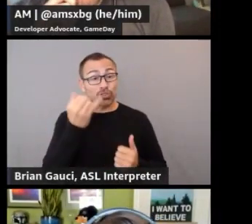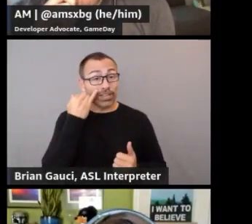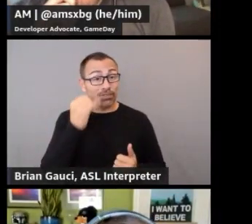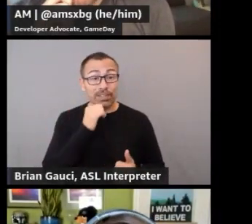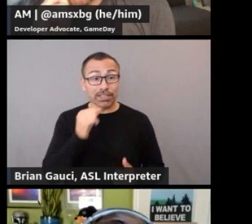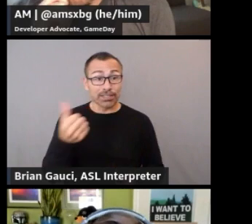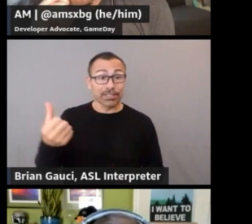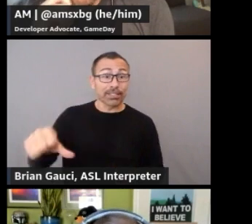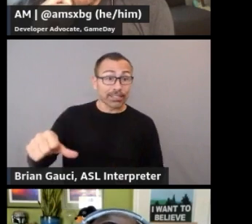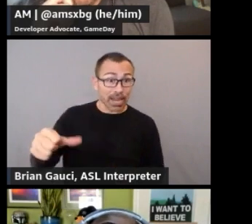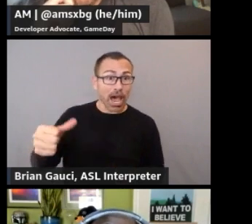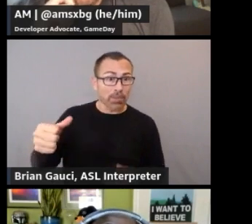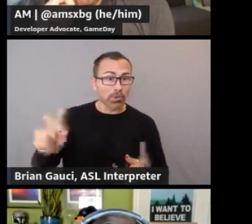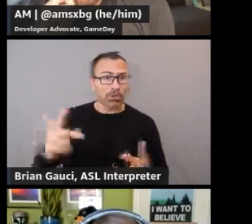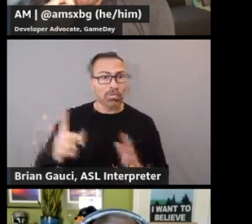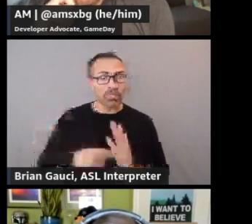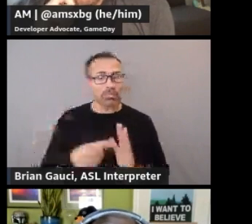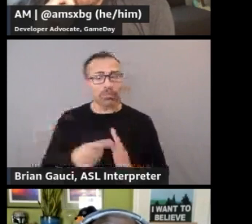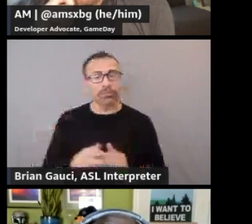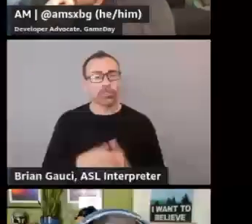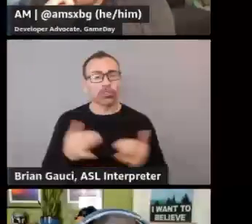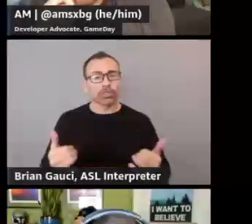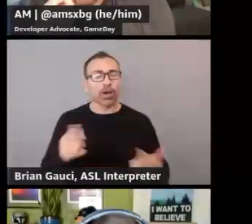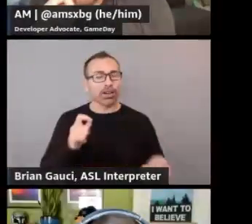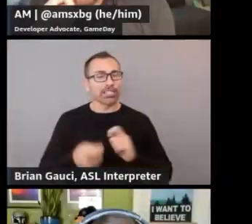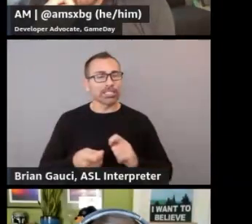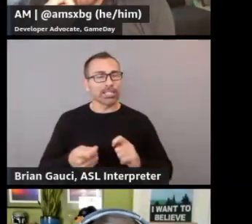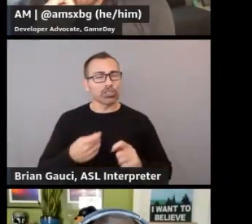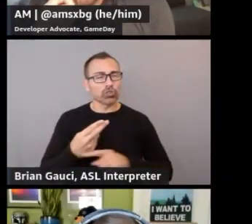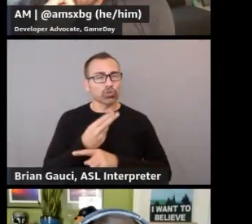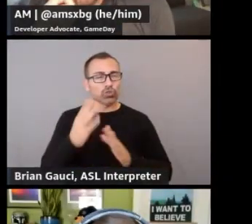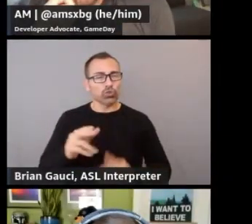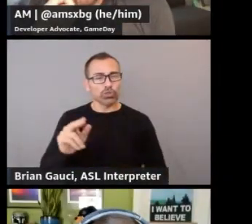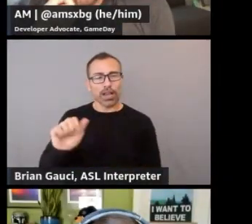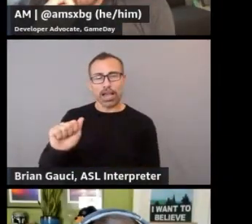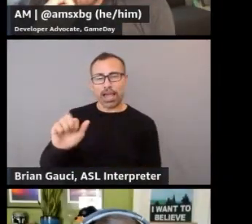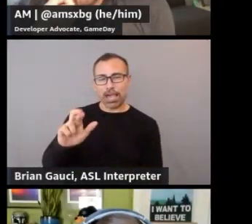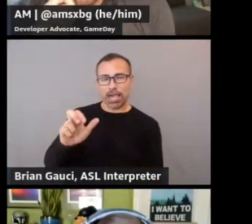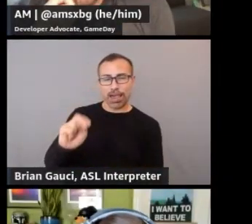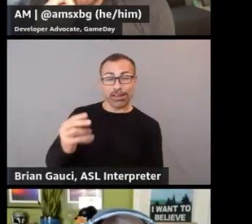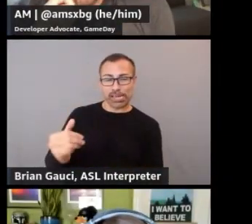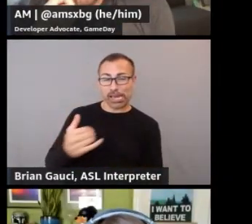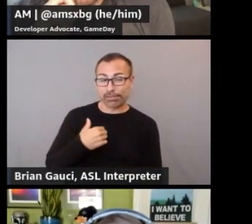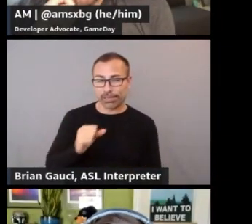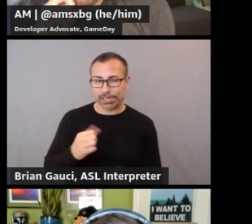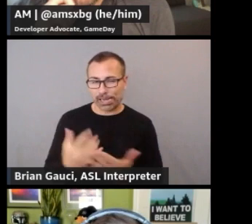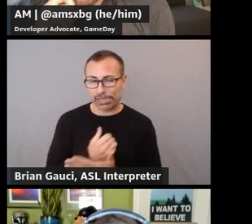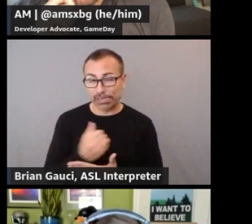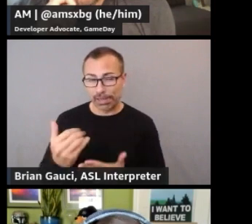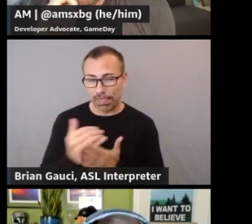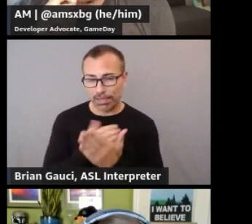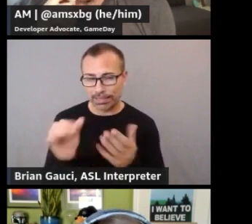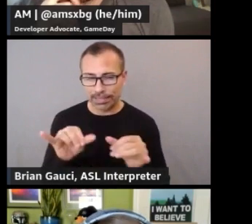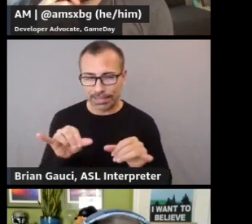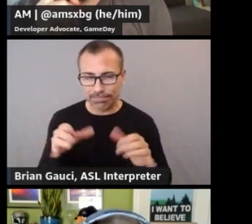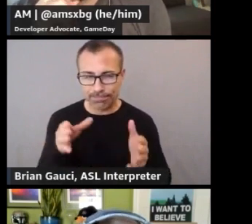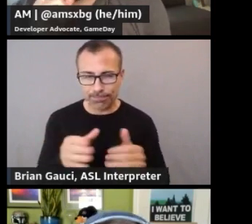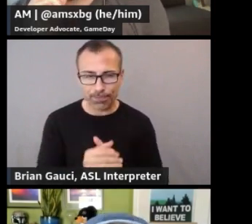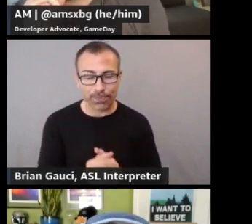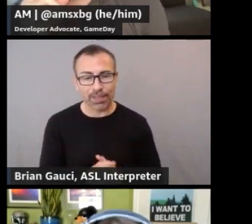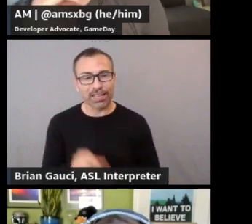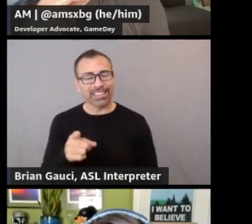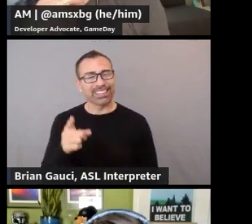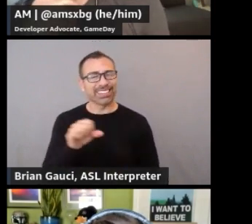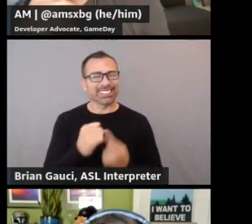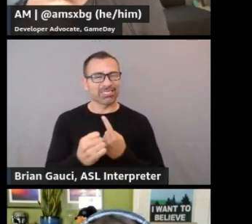while. So now I'm user Aaron, and let's see if Aaron can get the list the way Andrew just did. And in this case,